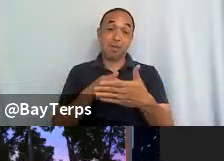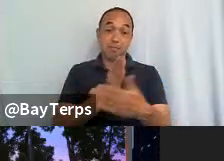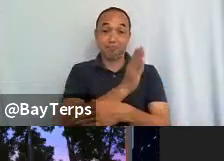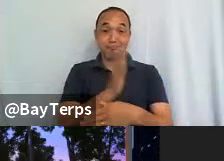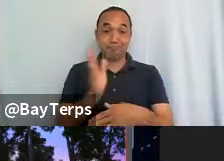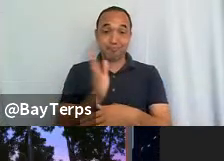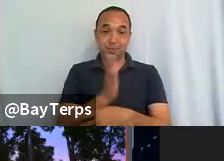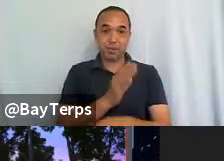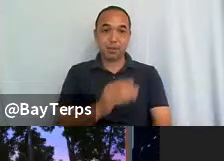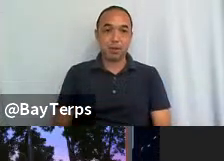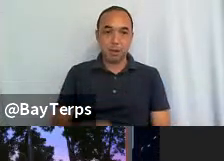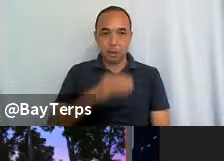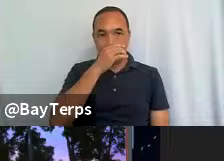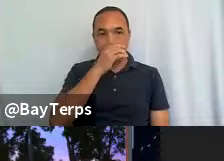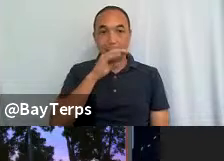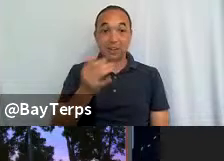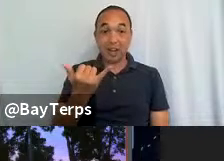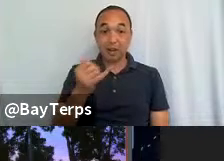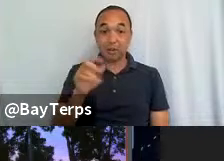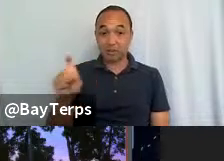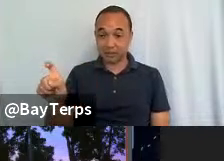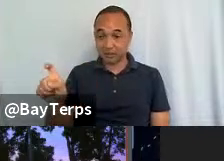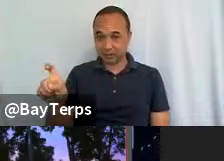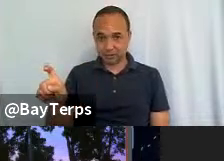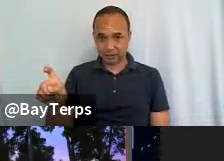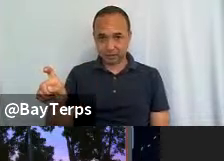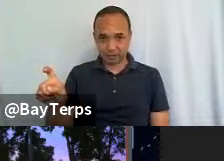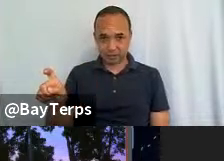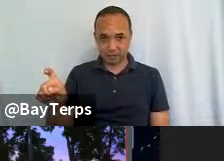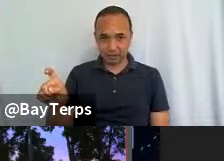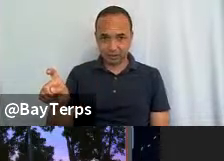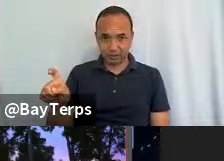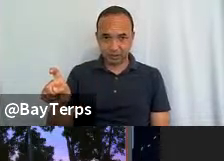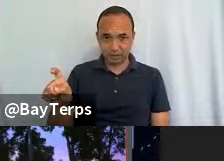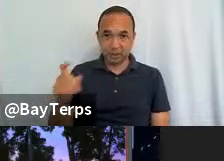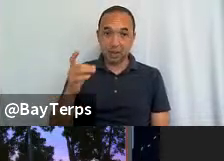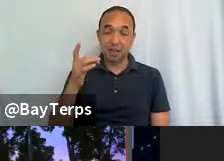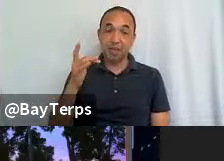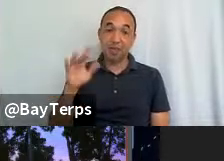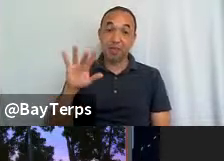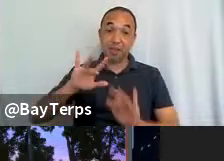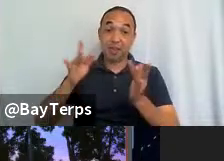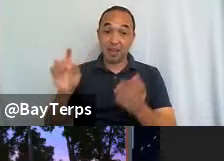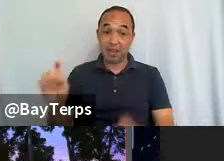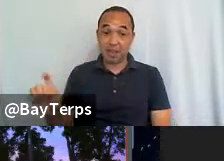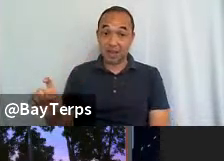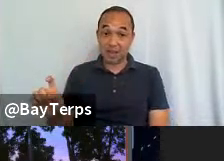So by sliding this light level